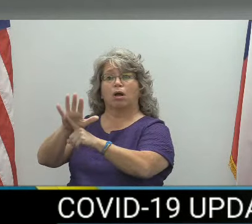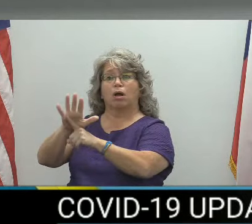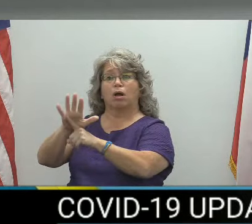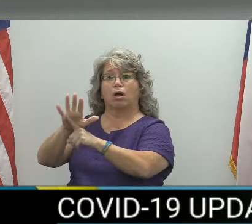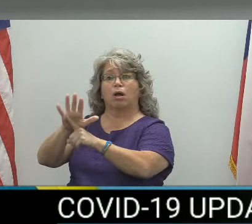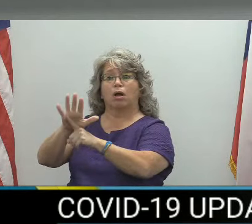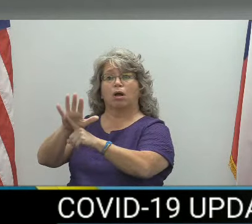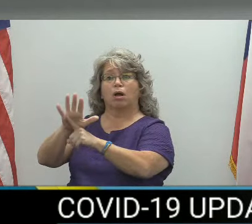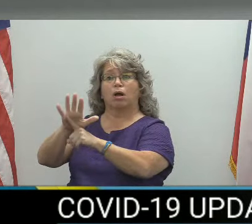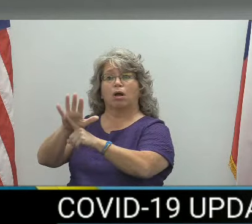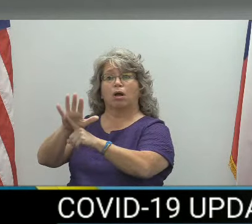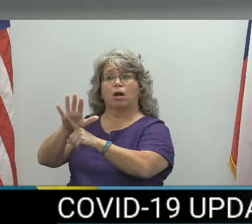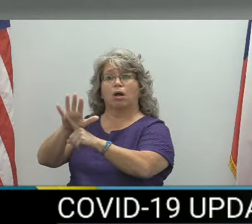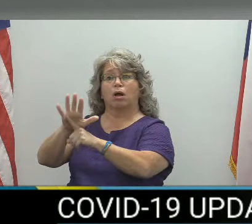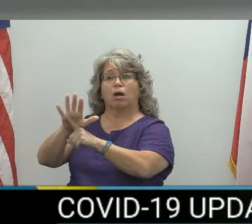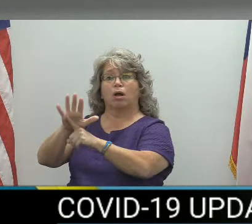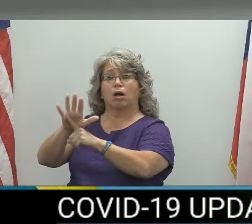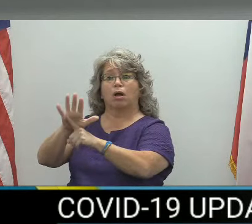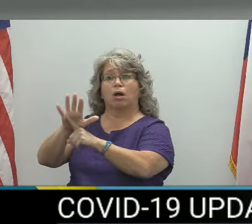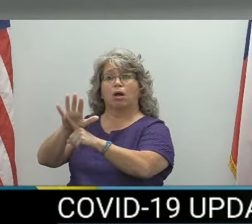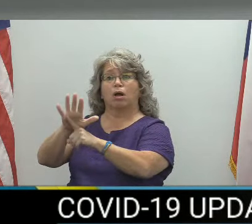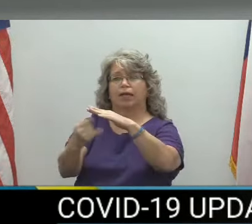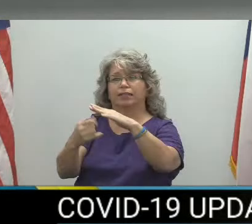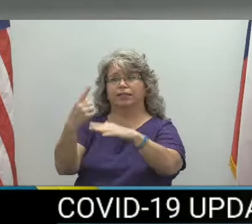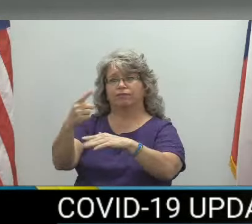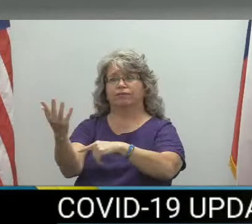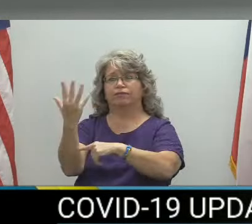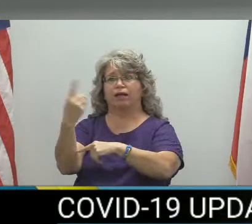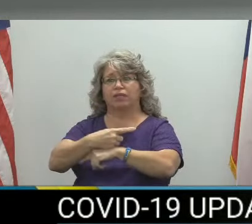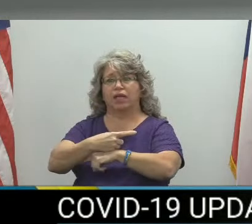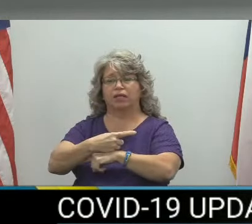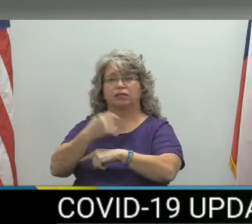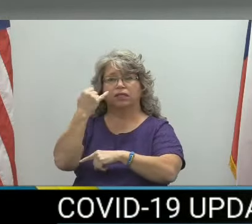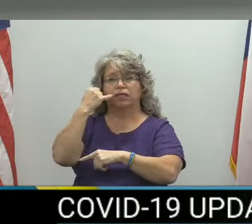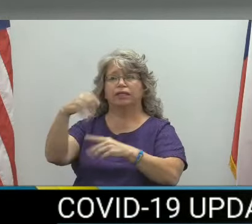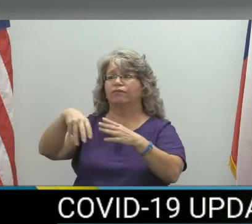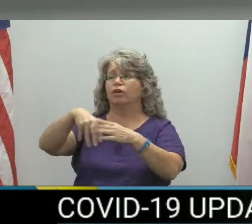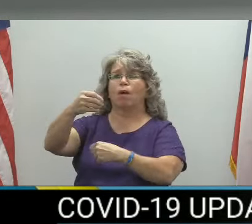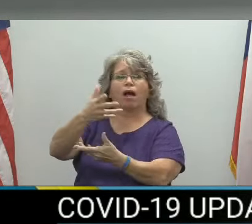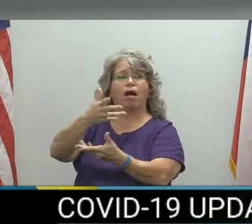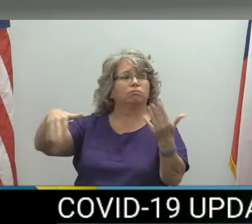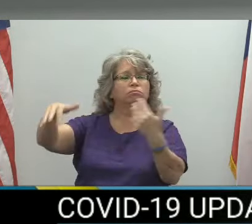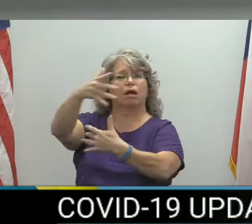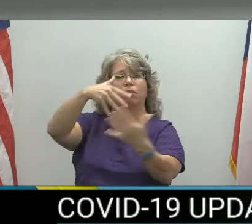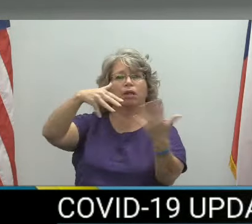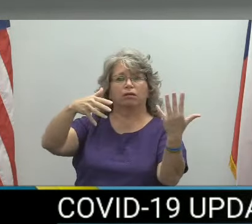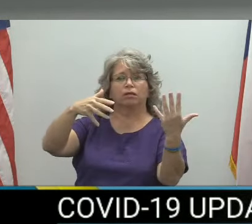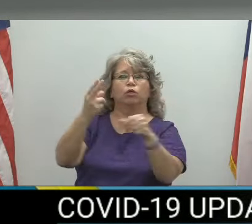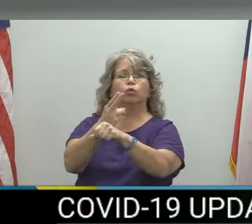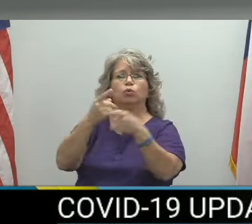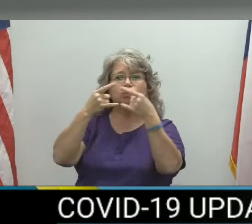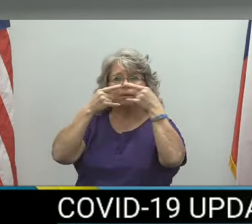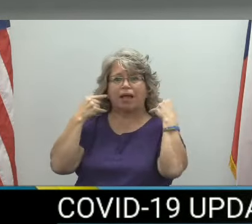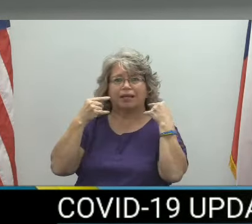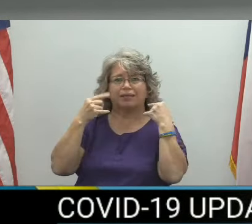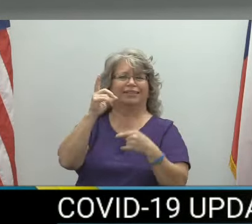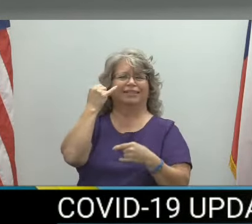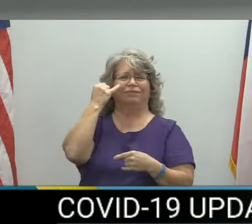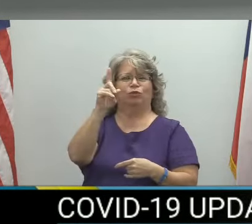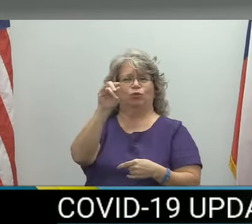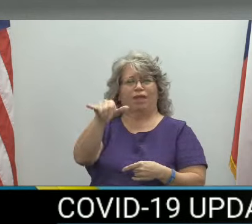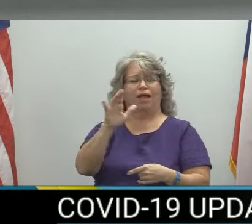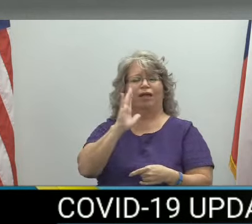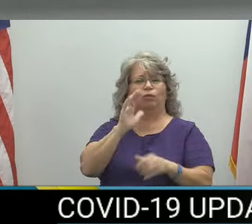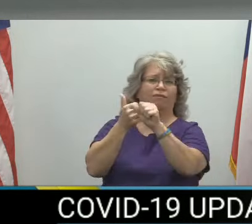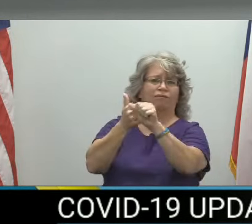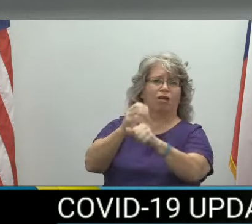then isolate for 5 days. If you're out in public, wear a mask. If you do those things, you'll be in accordance with all the rules. Okay,